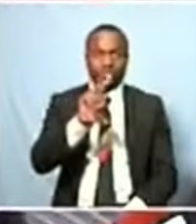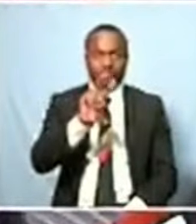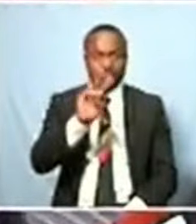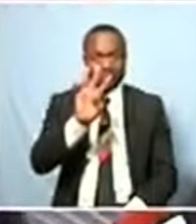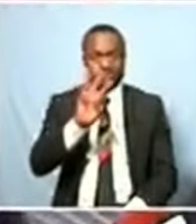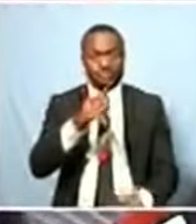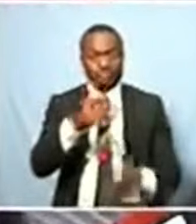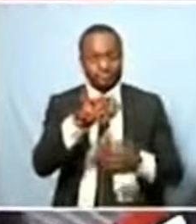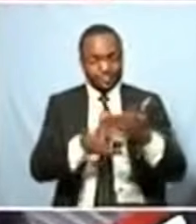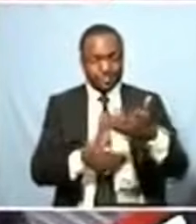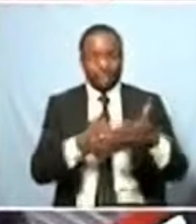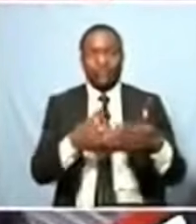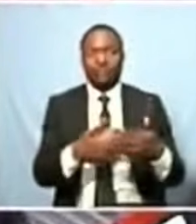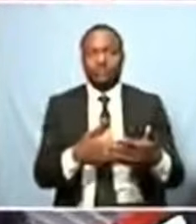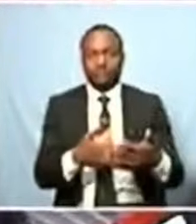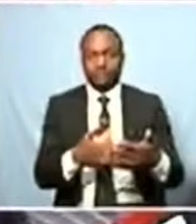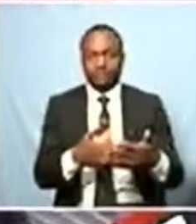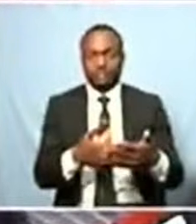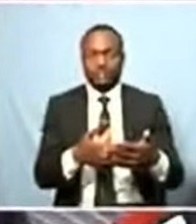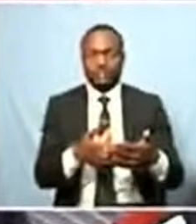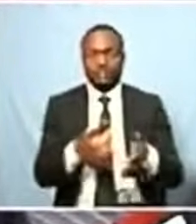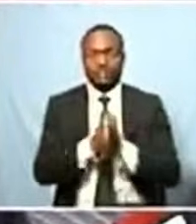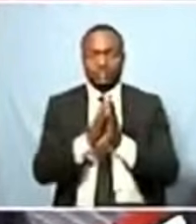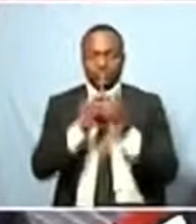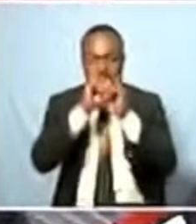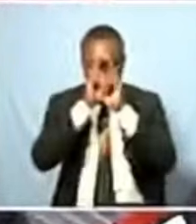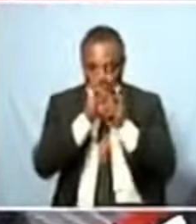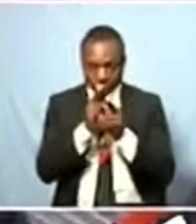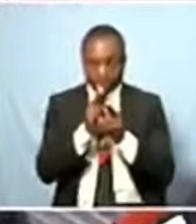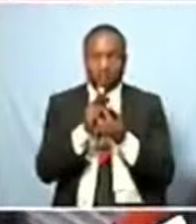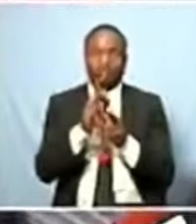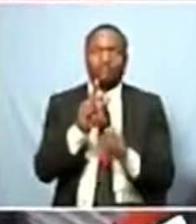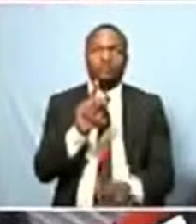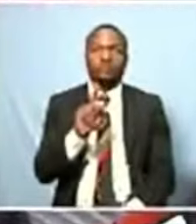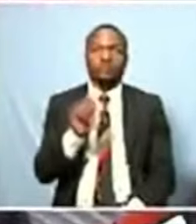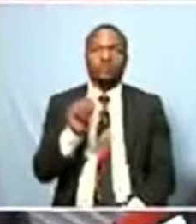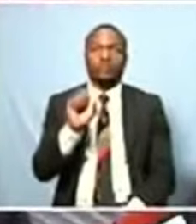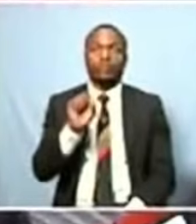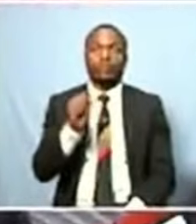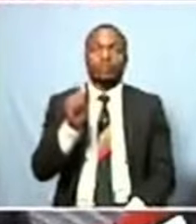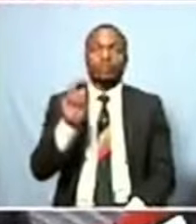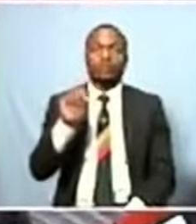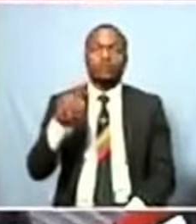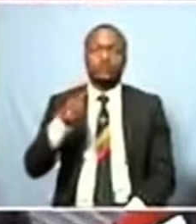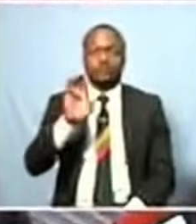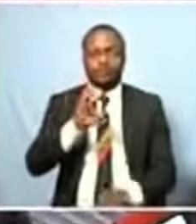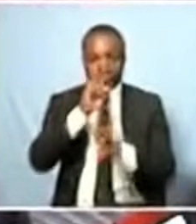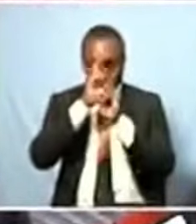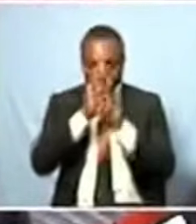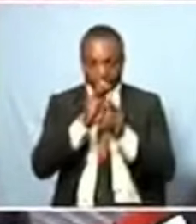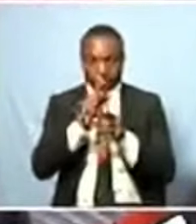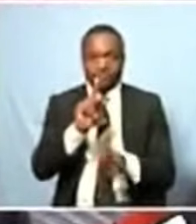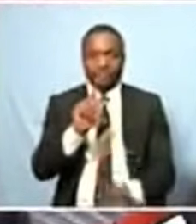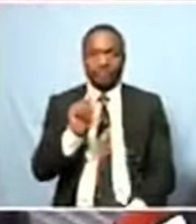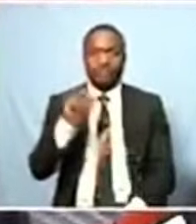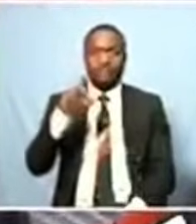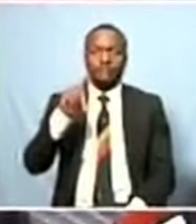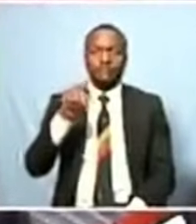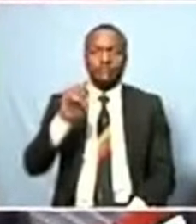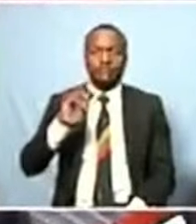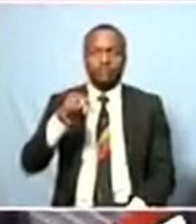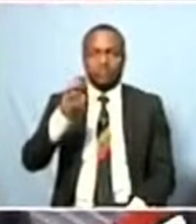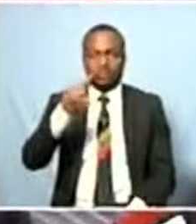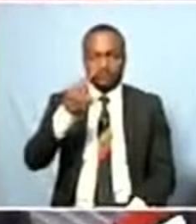paper, asked by the Honorable Member for Bangweulu, and the Honorable Member for Shiwangandu was asking a supplementary